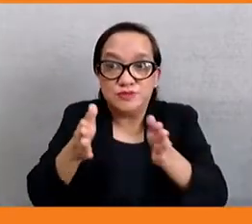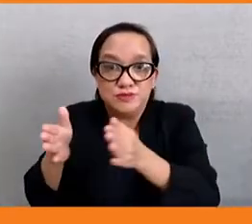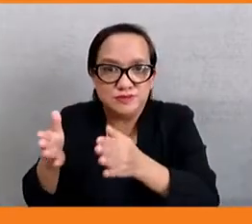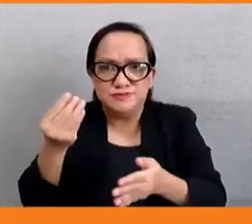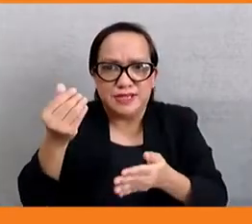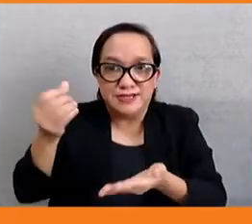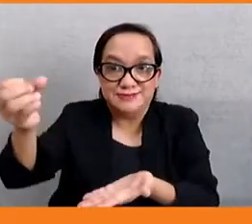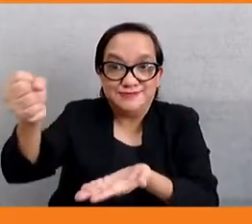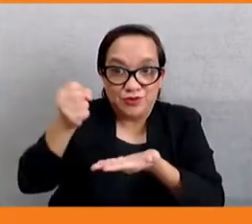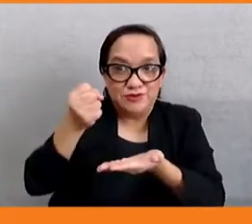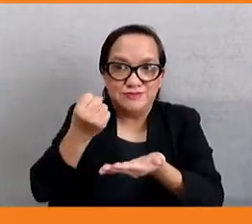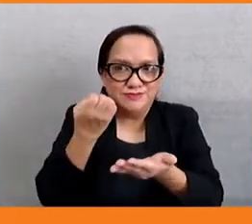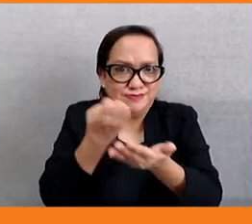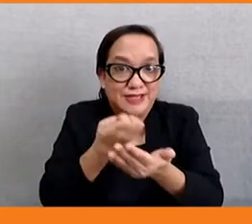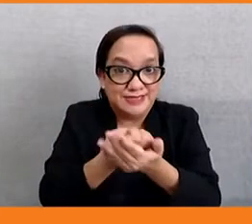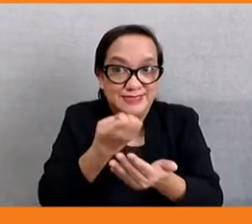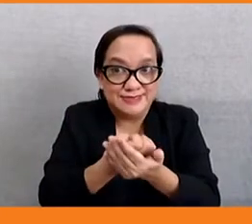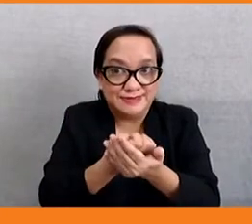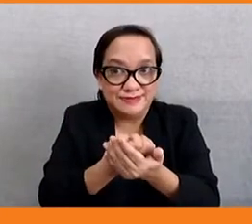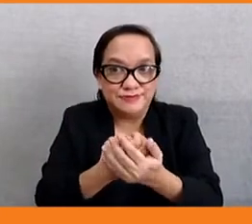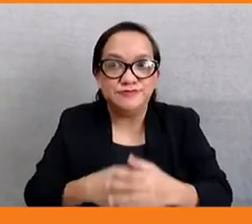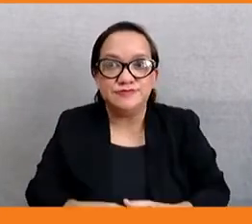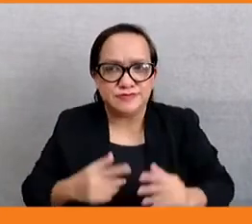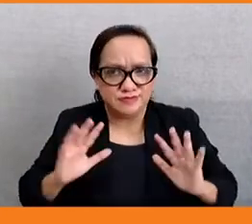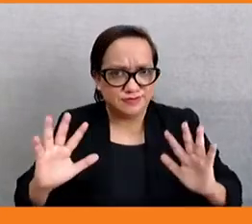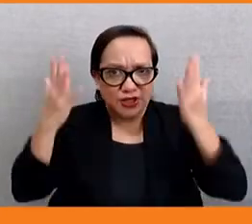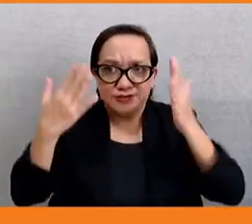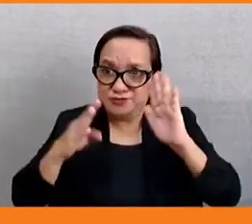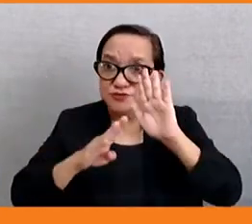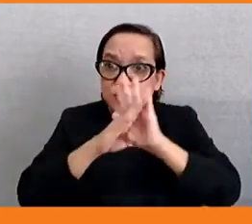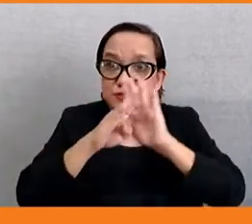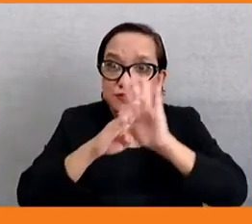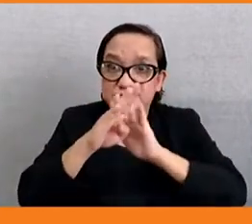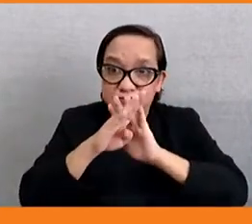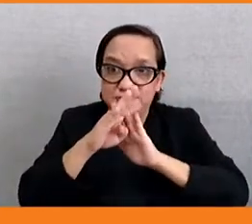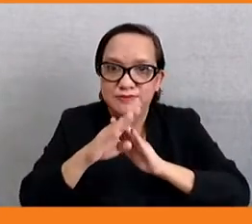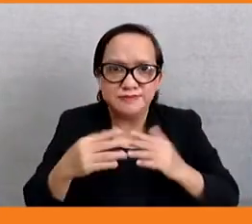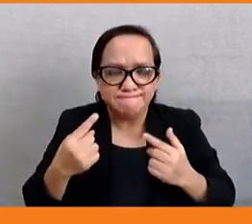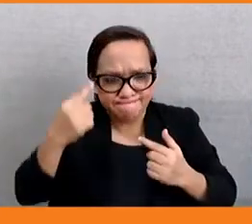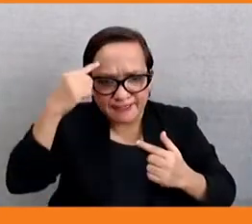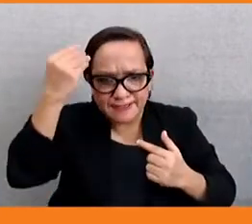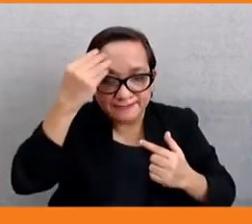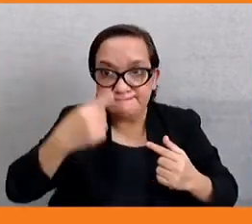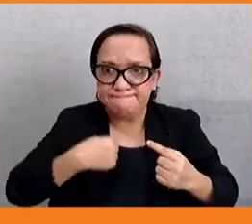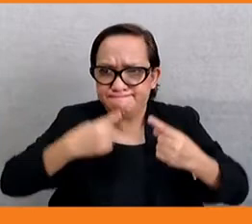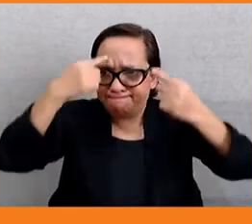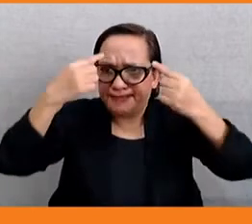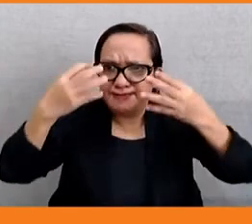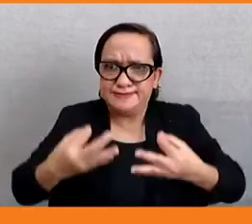human development, 3, decision-making and leadership, 4, time for poverty